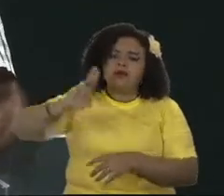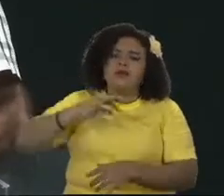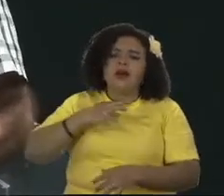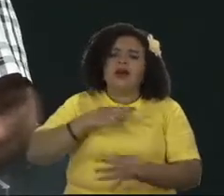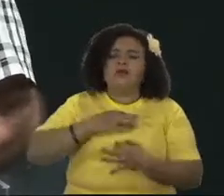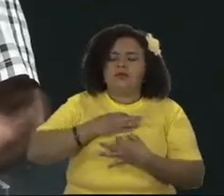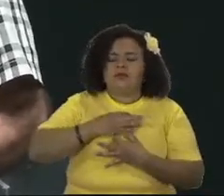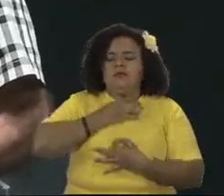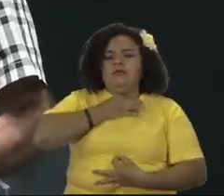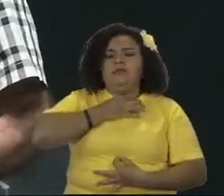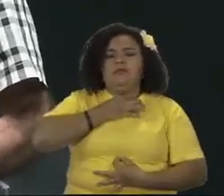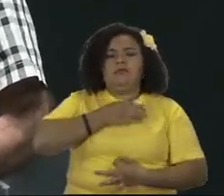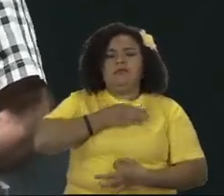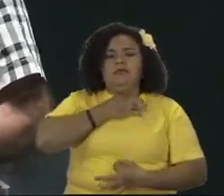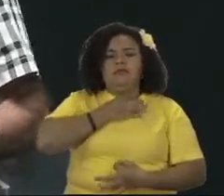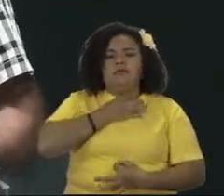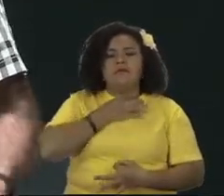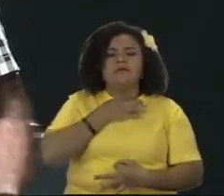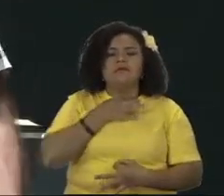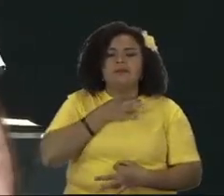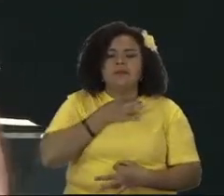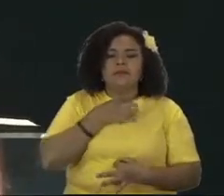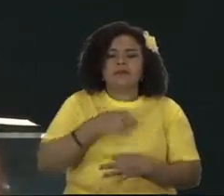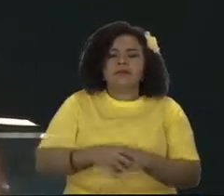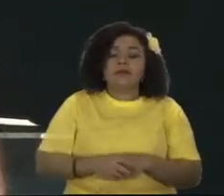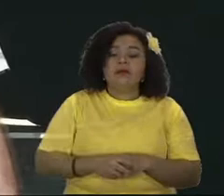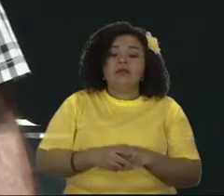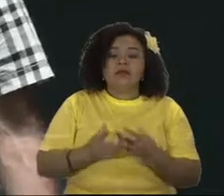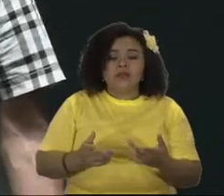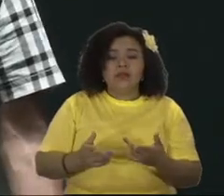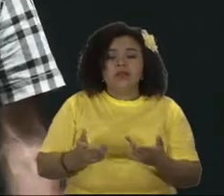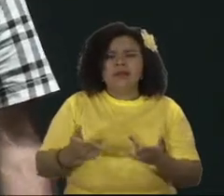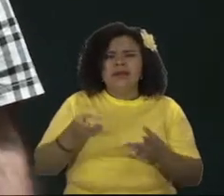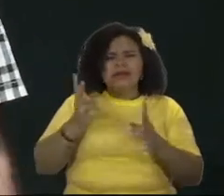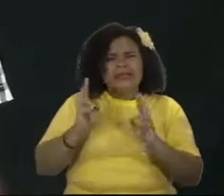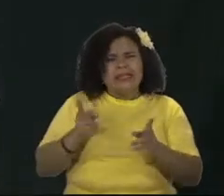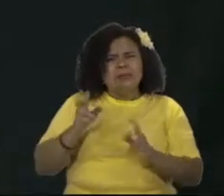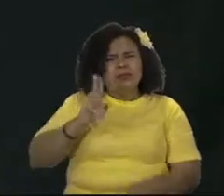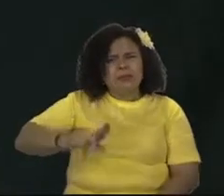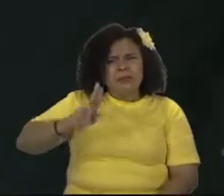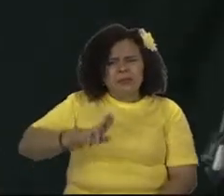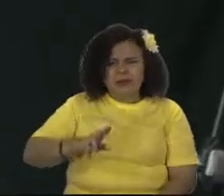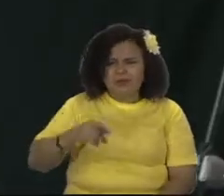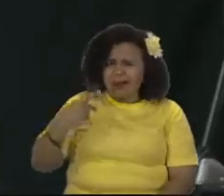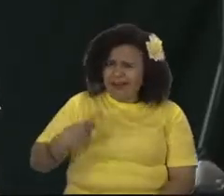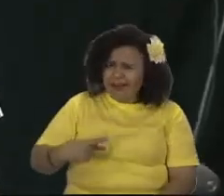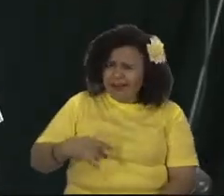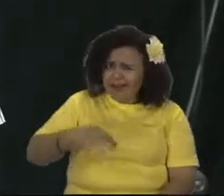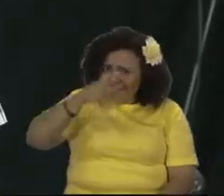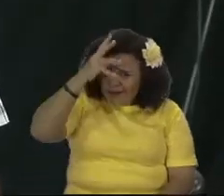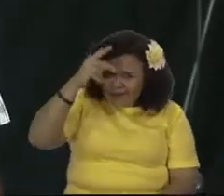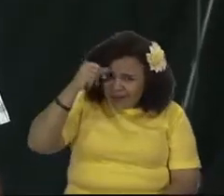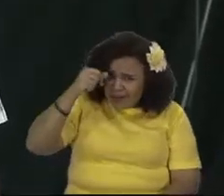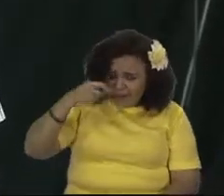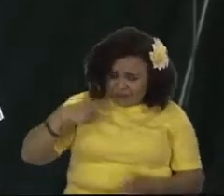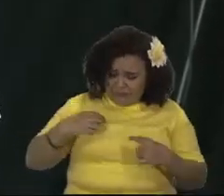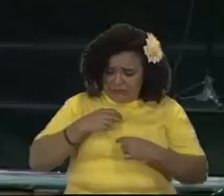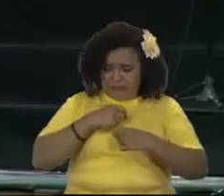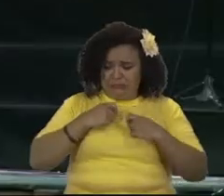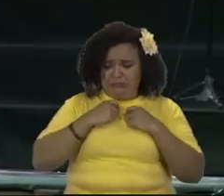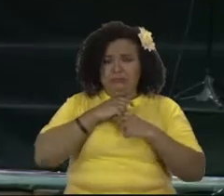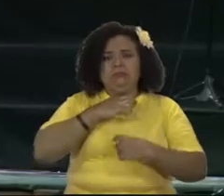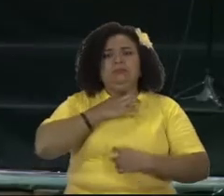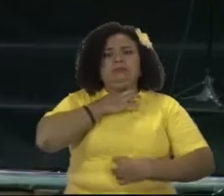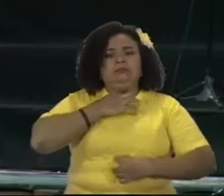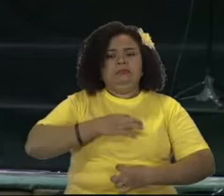believer would always wear a tie, and even the pastors, if they had money, would wear